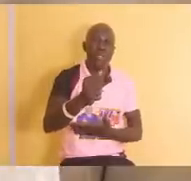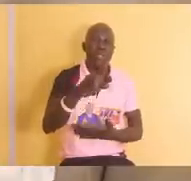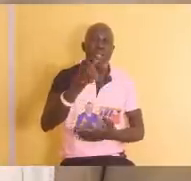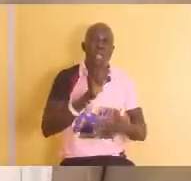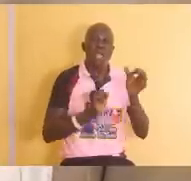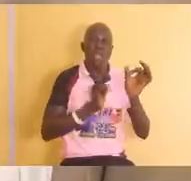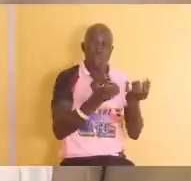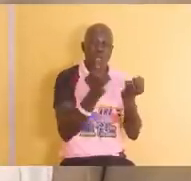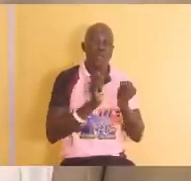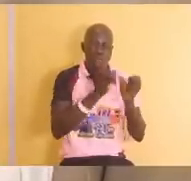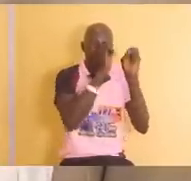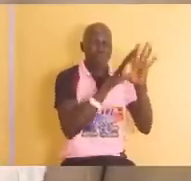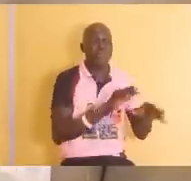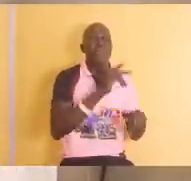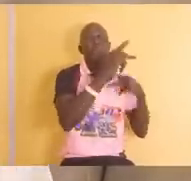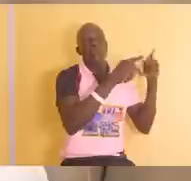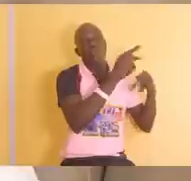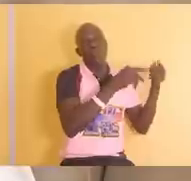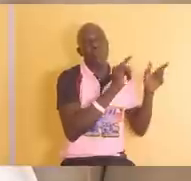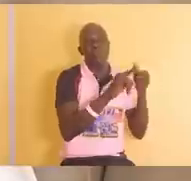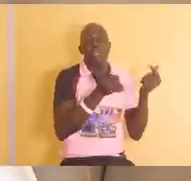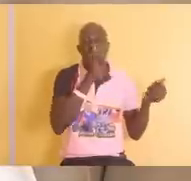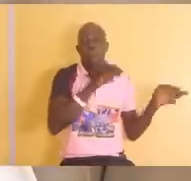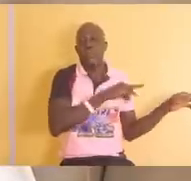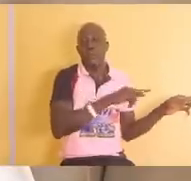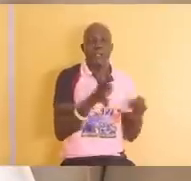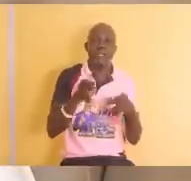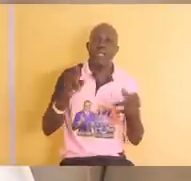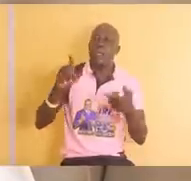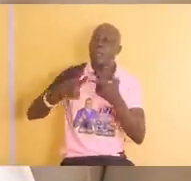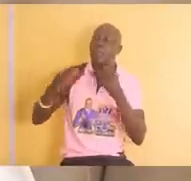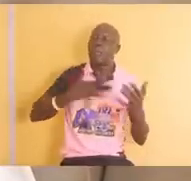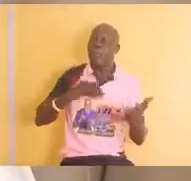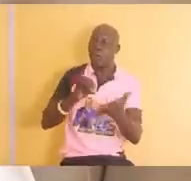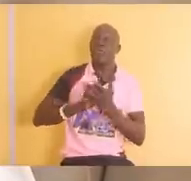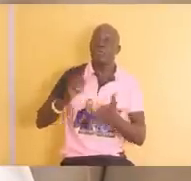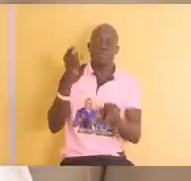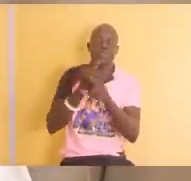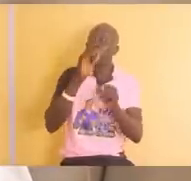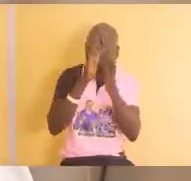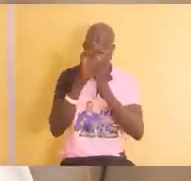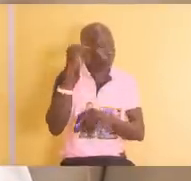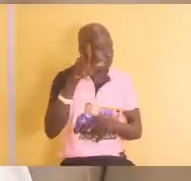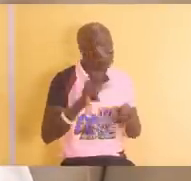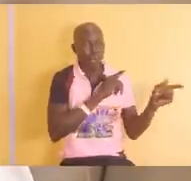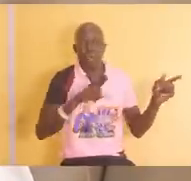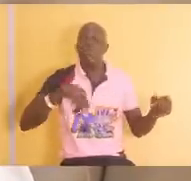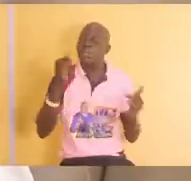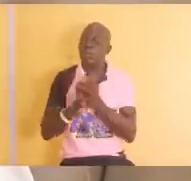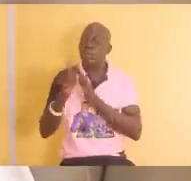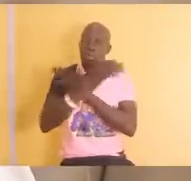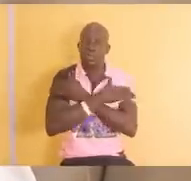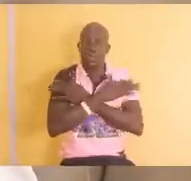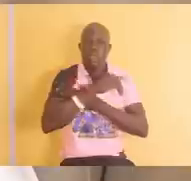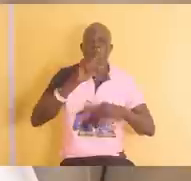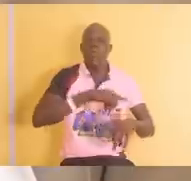have testimony. Bless you, want to bless the prophet today. Ready. I am ready. Take me looking back. Mine is to pray for you. What's on me? This is your